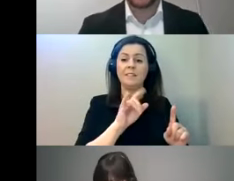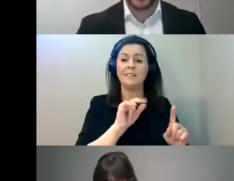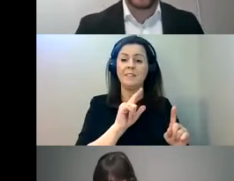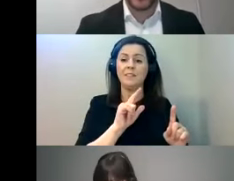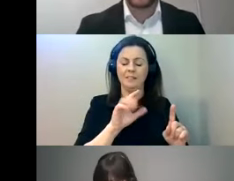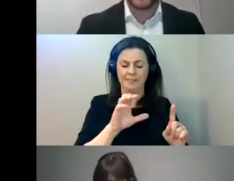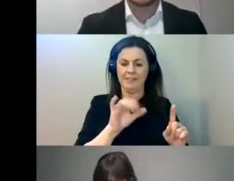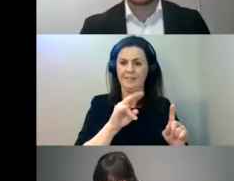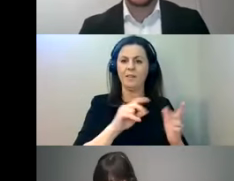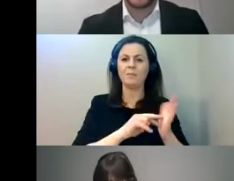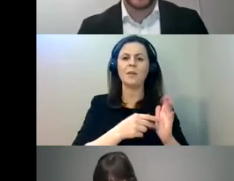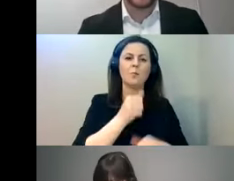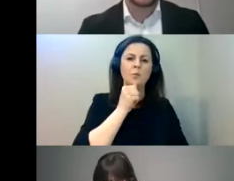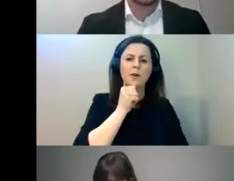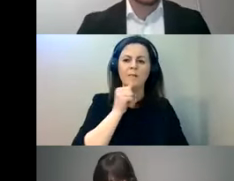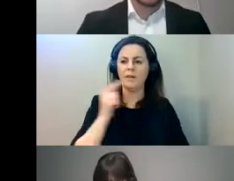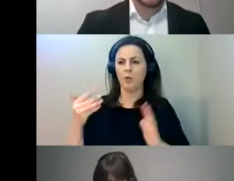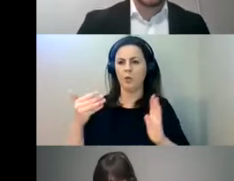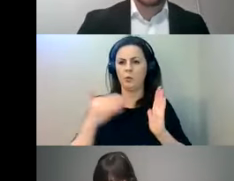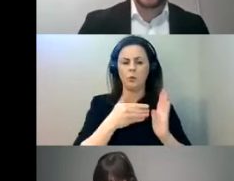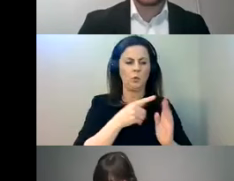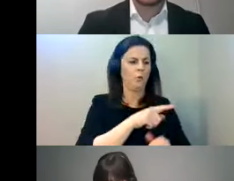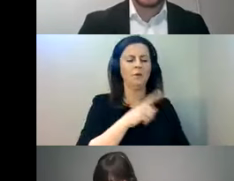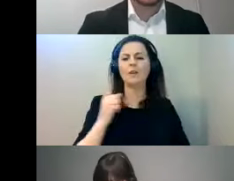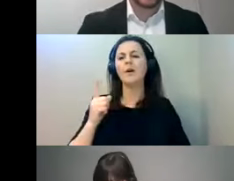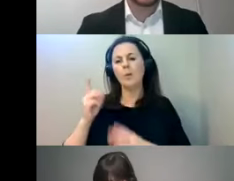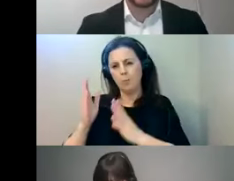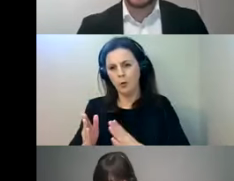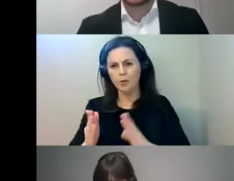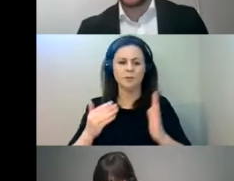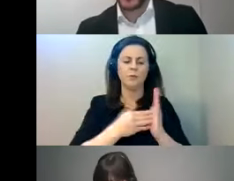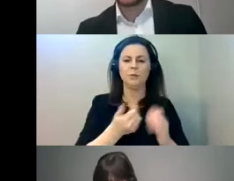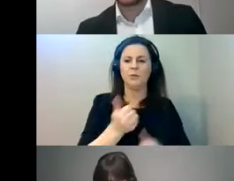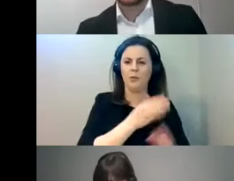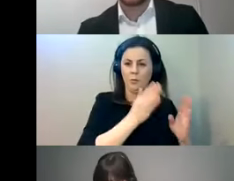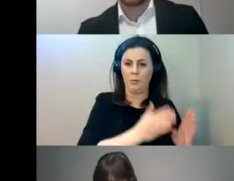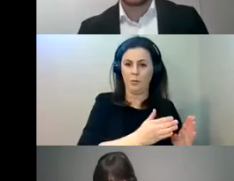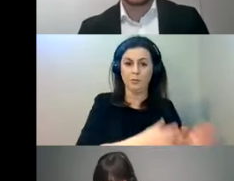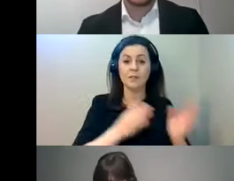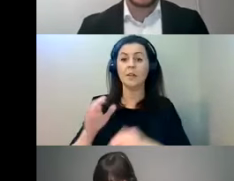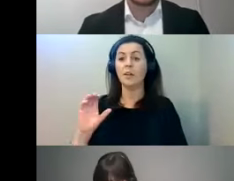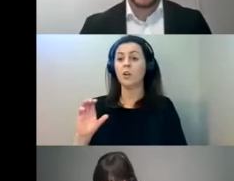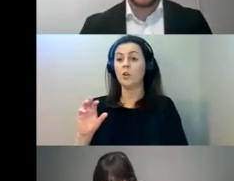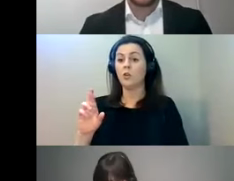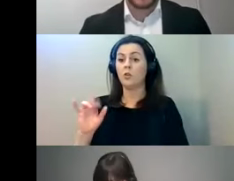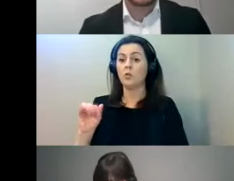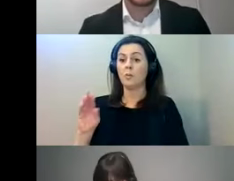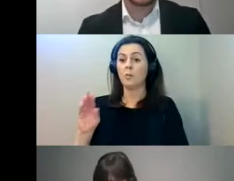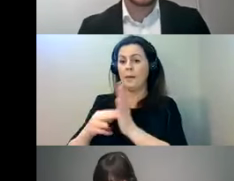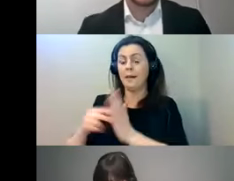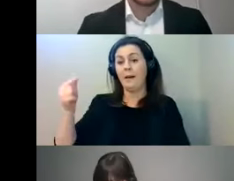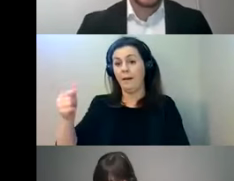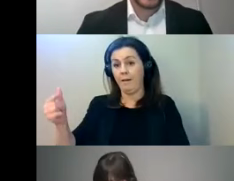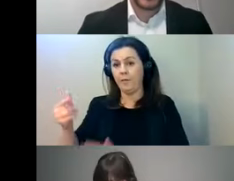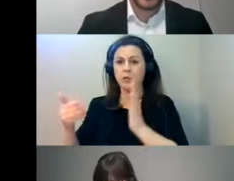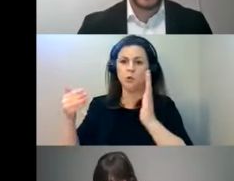it's one private person suing another, criminal proceedings are between the Crown or the government and an